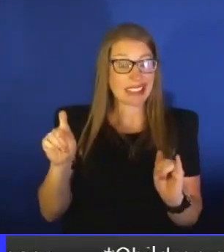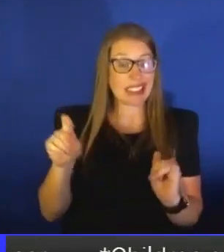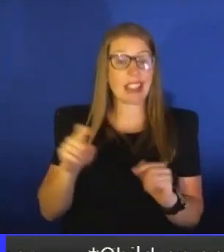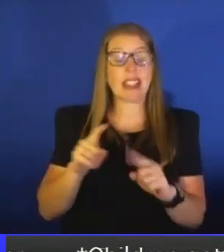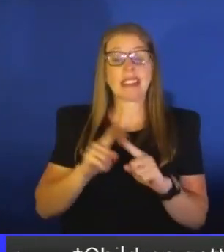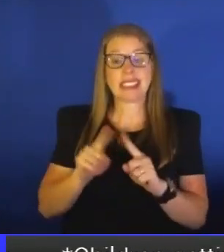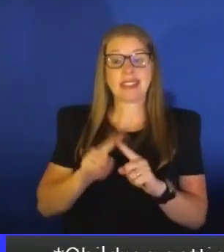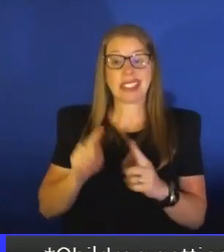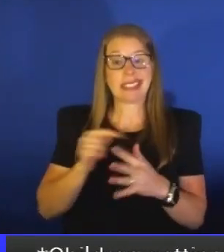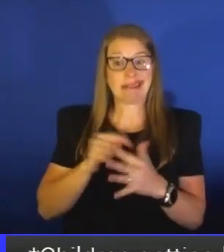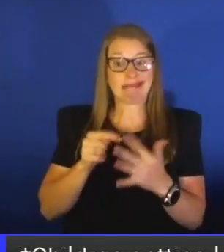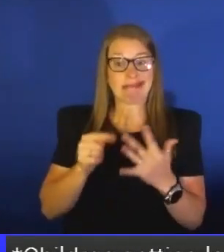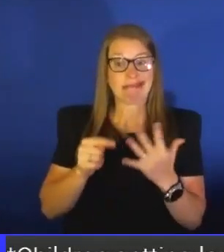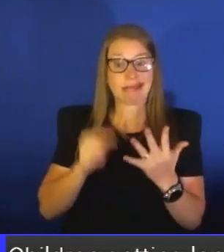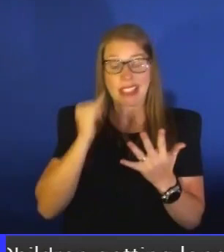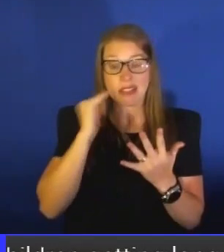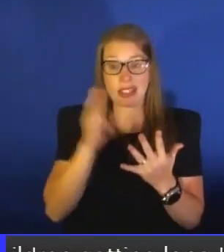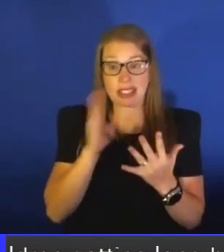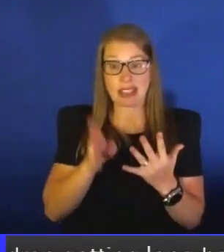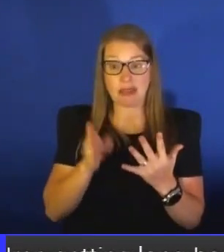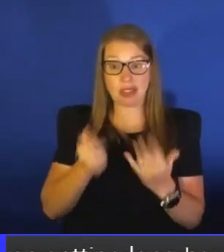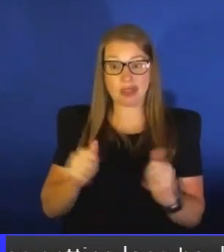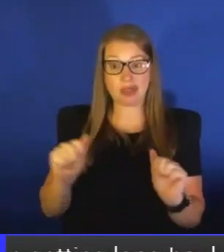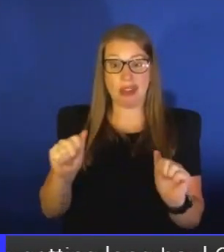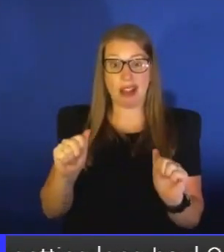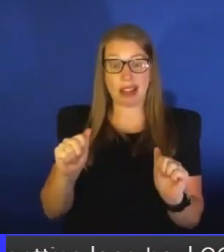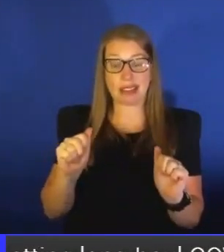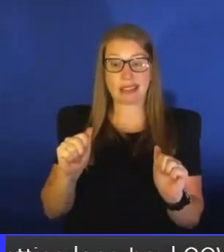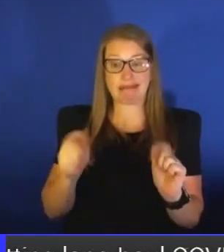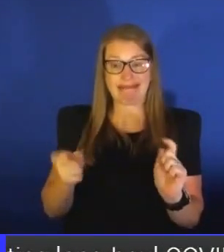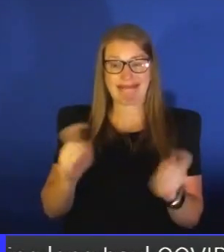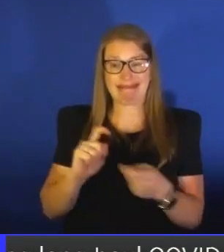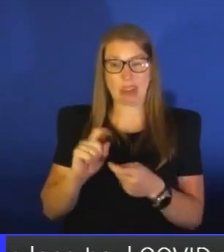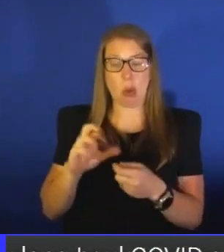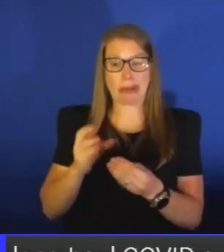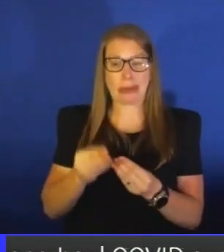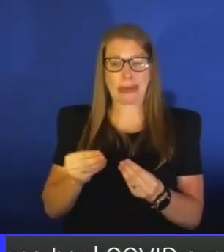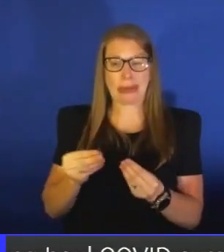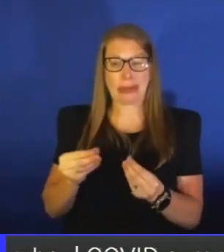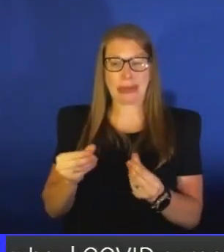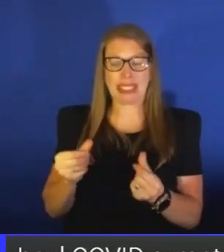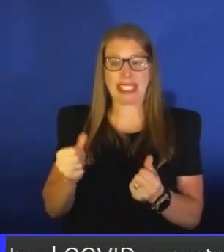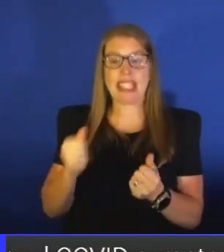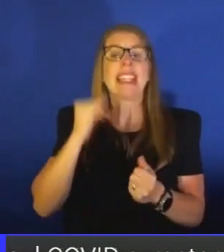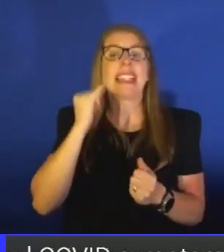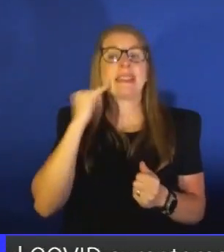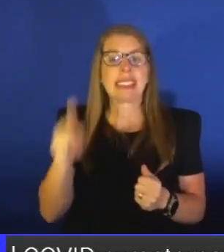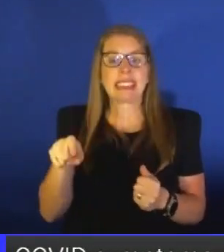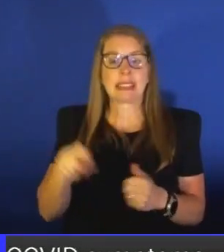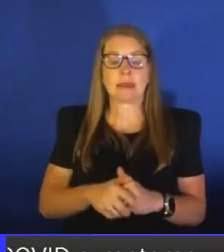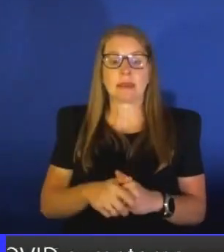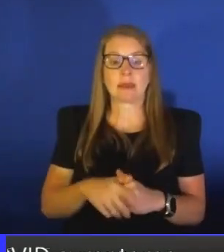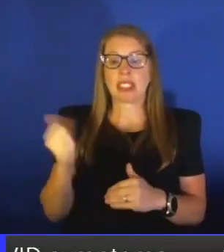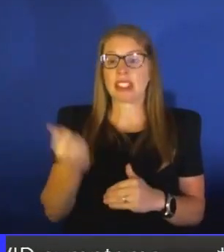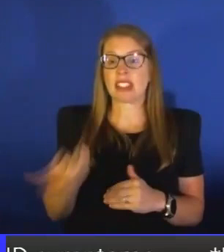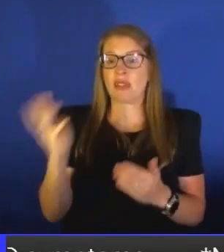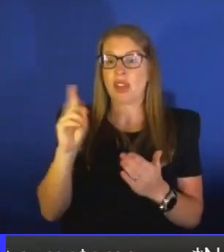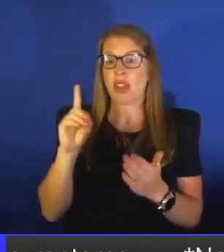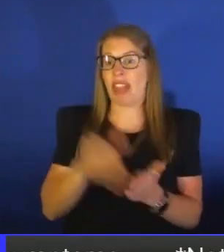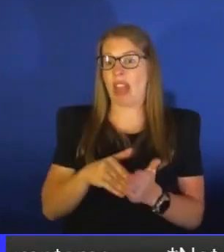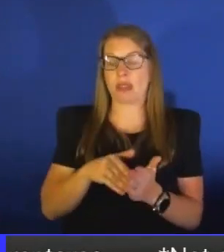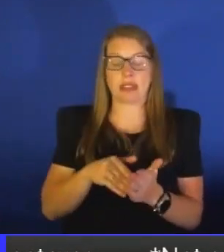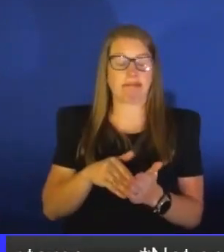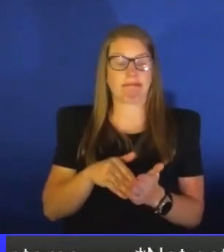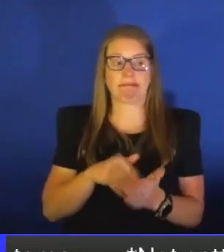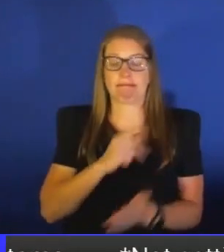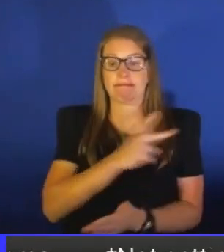if they've never tried to wean off, or at least go to as needed. The issue is they'll do studies with several thousand patients, and they'll take, half of